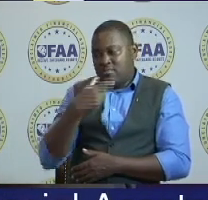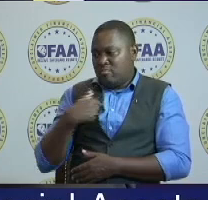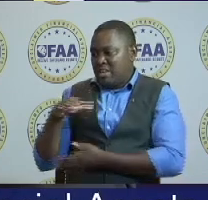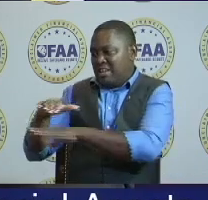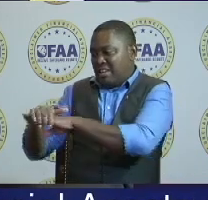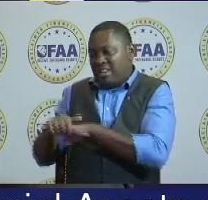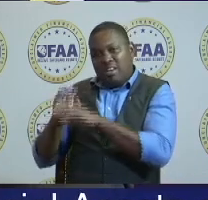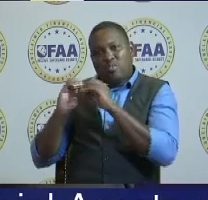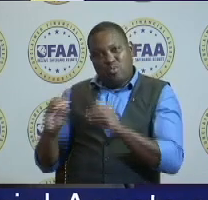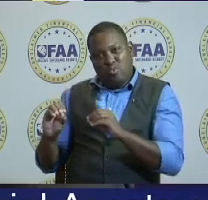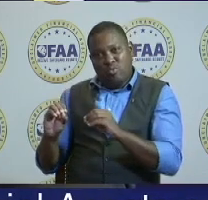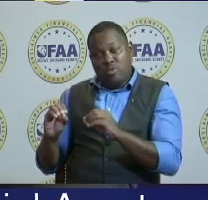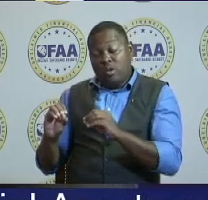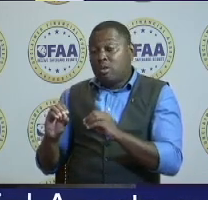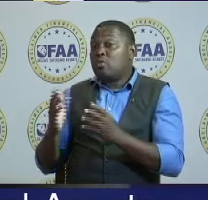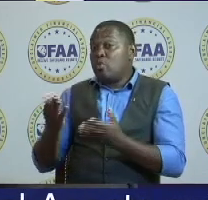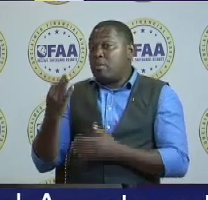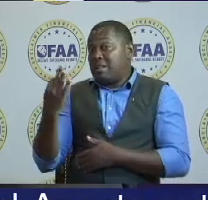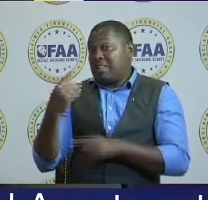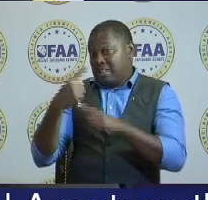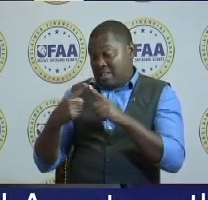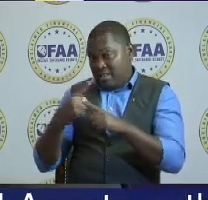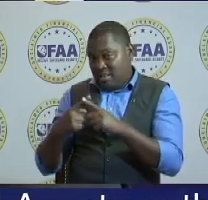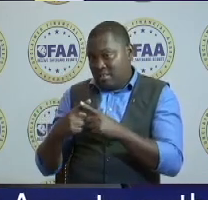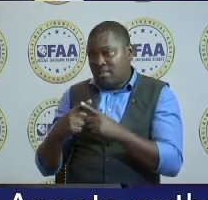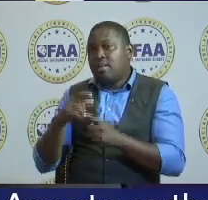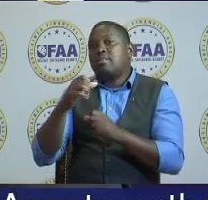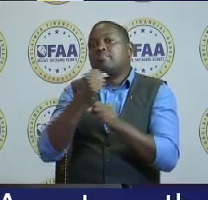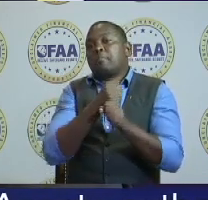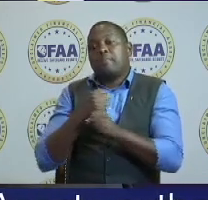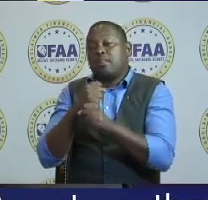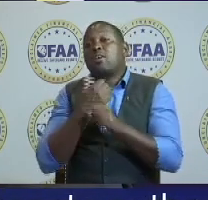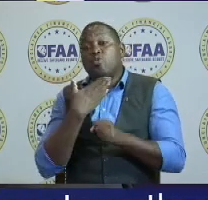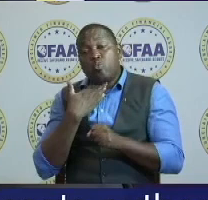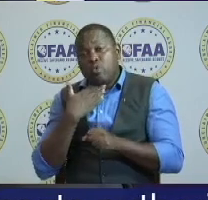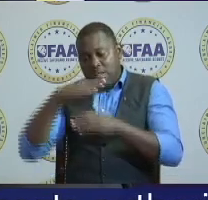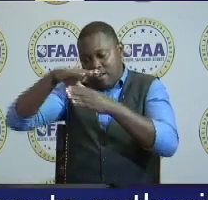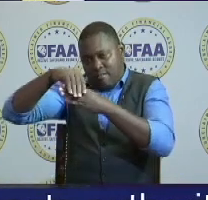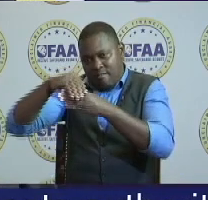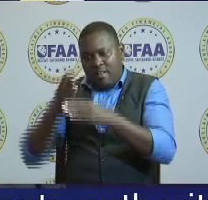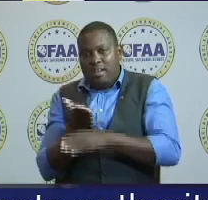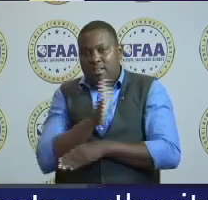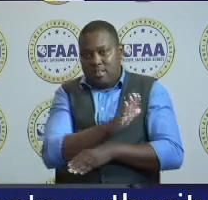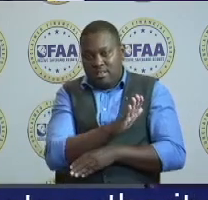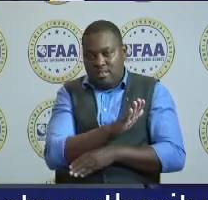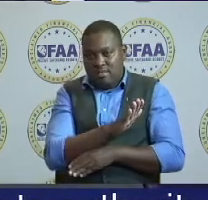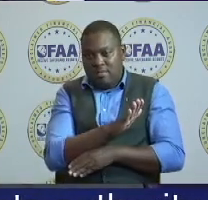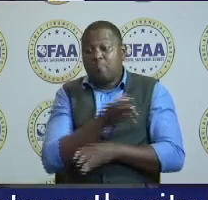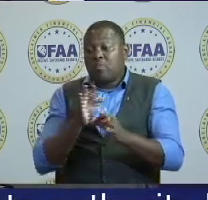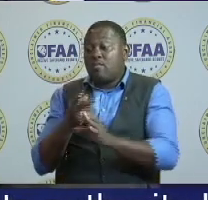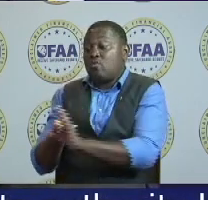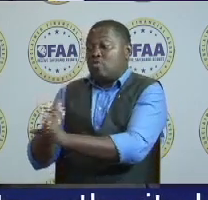to file those returns. But when I leave and the SACO wants to recruit another person, see, for a company, if you leave,